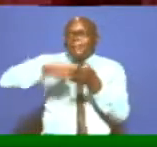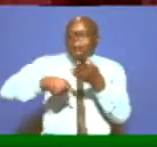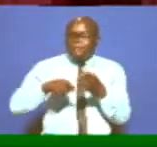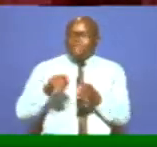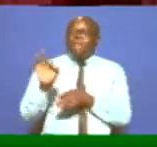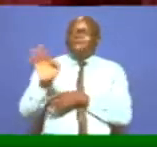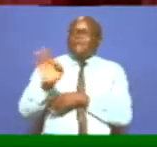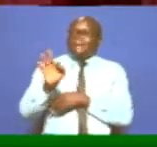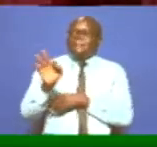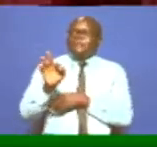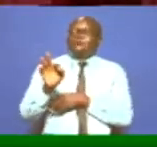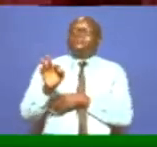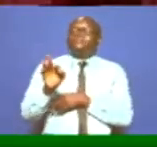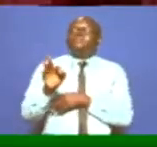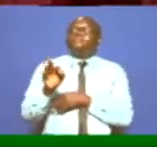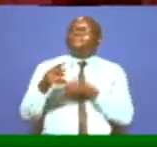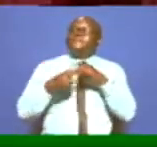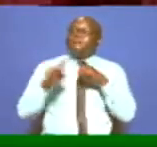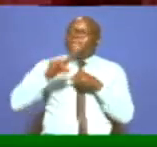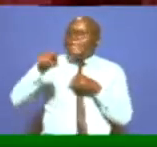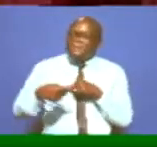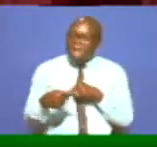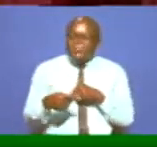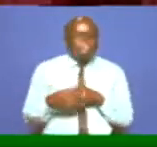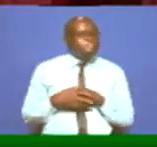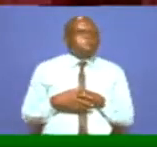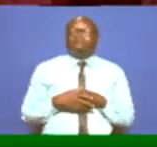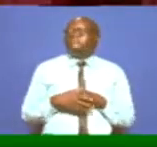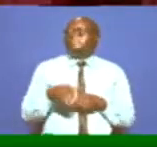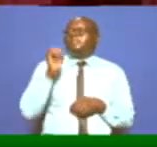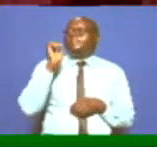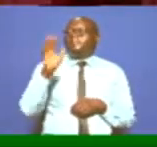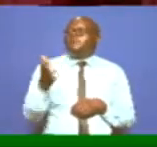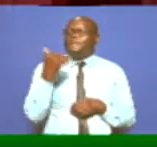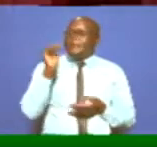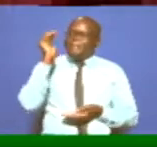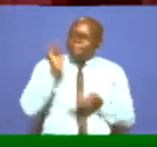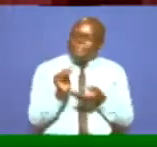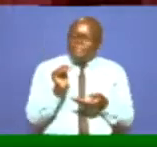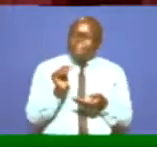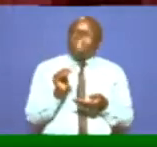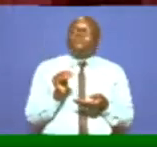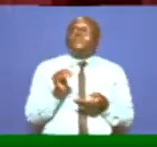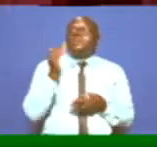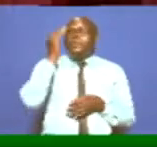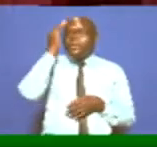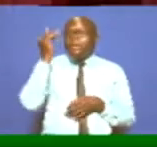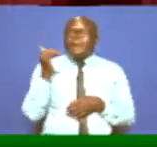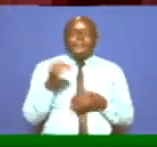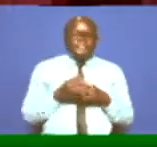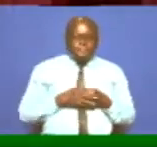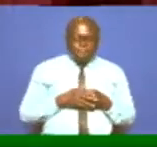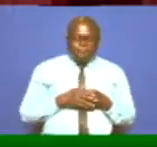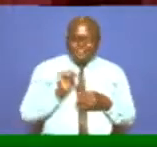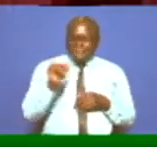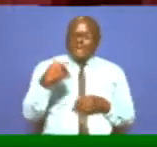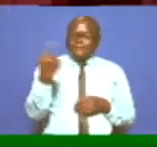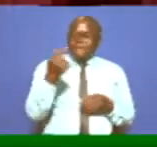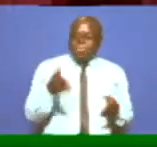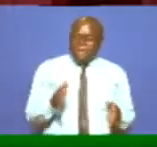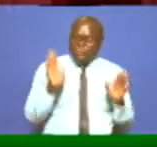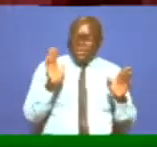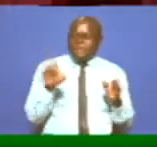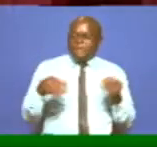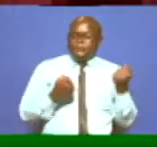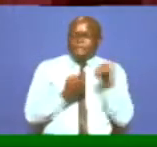being remaining 7,000 to the farmers. Instead, it has to come down because, Honorable Speaker, that's the only way to